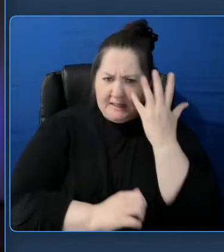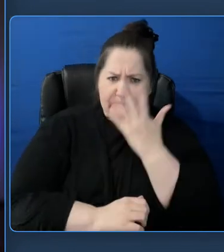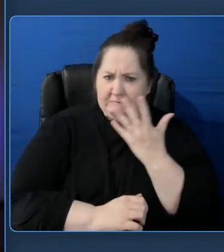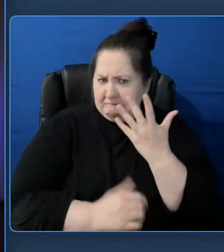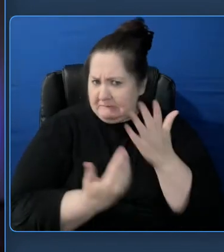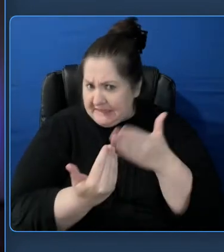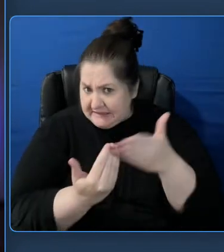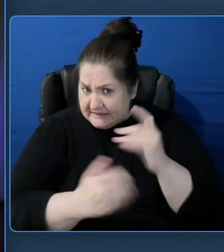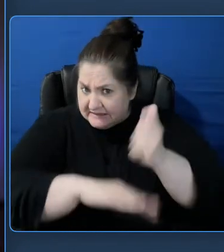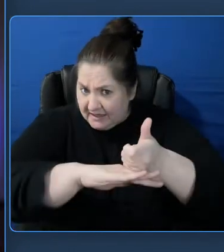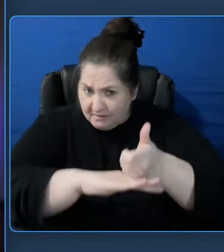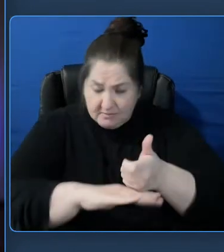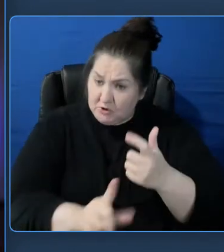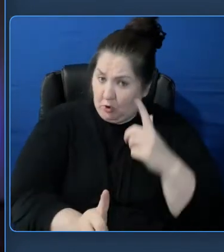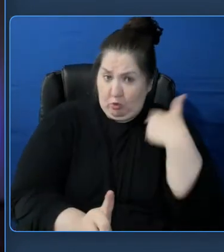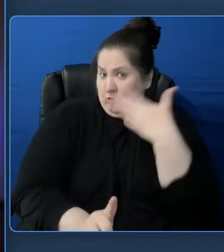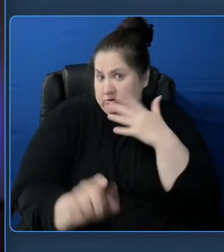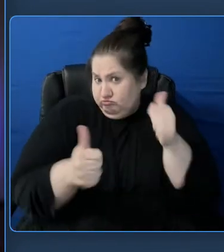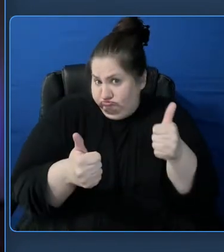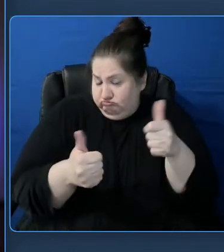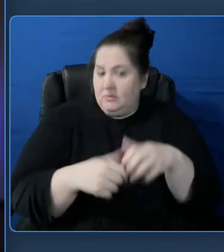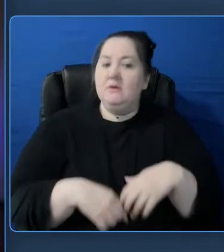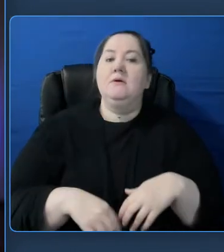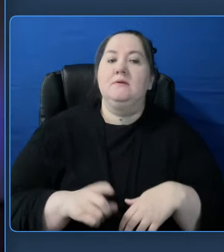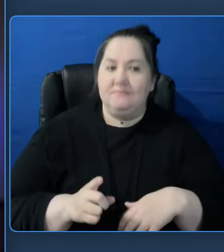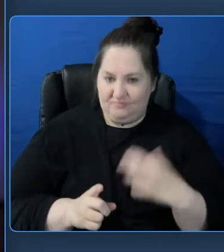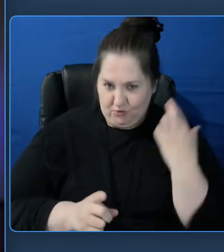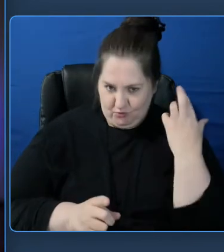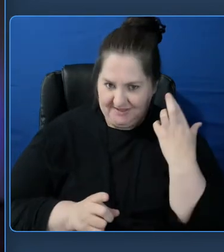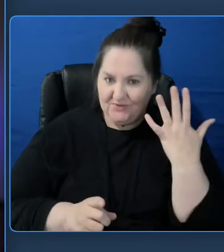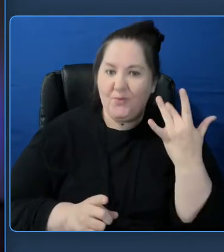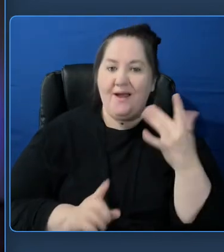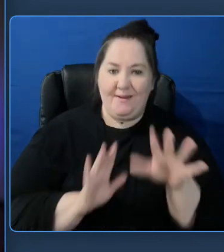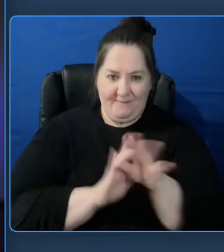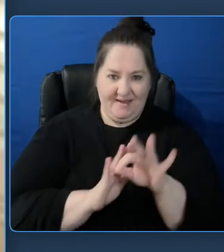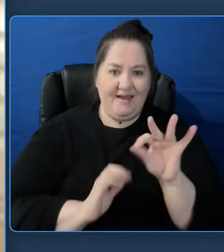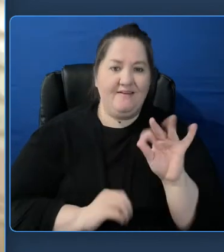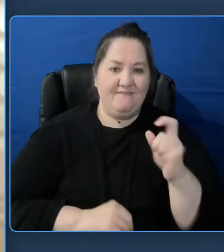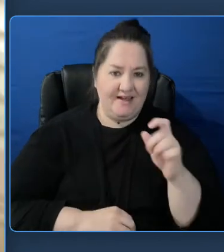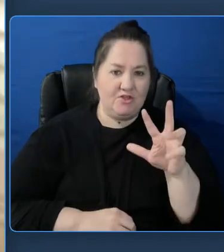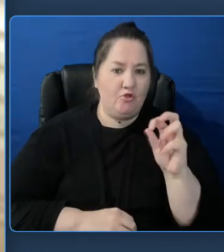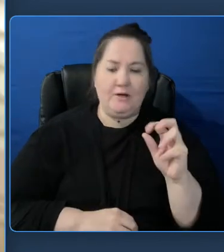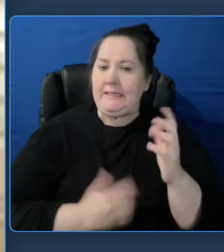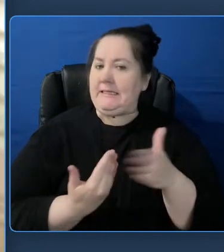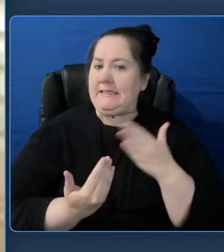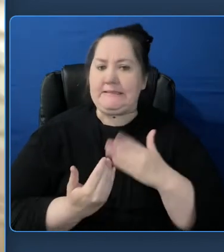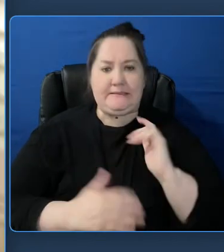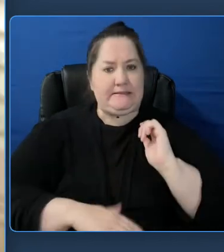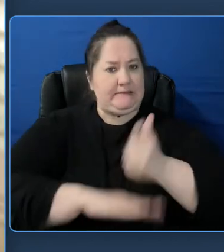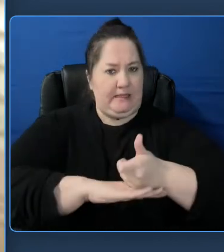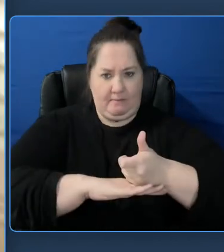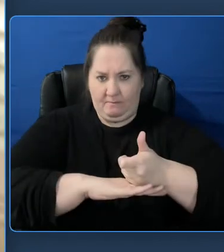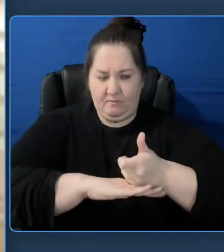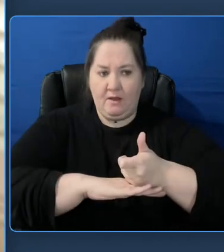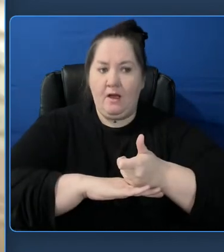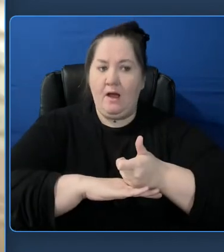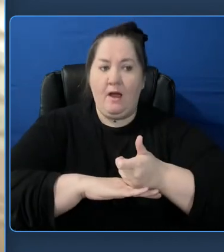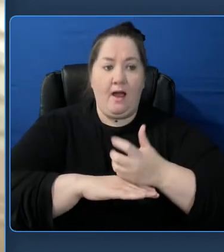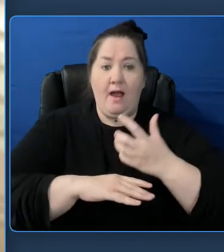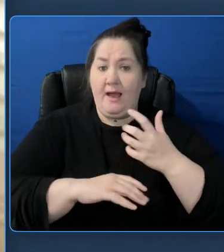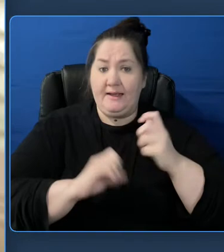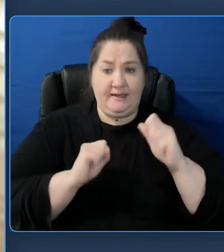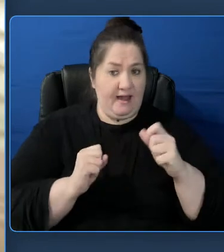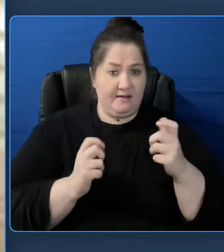great. It's one of the big reasons that I moved to the FX30 was because it's so easy to set up. So I'm able to jump in